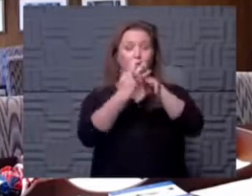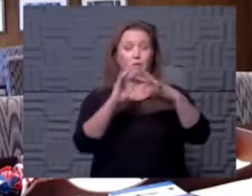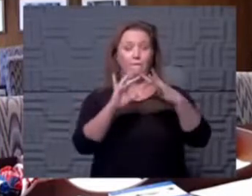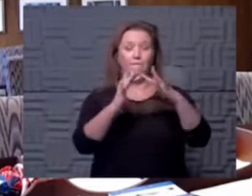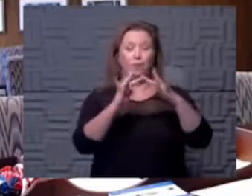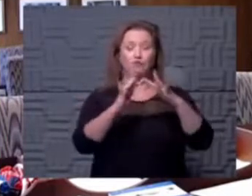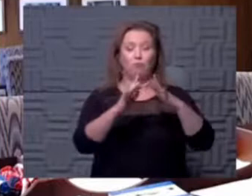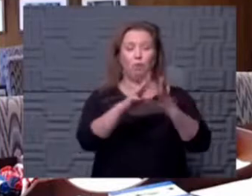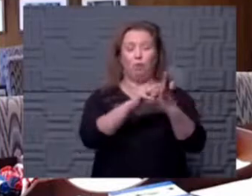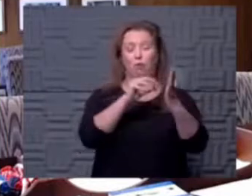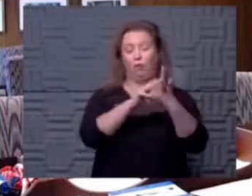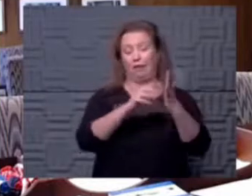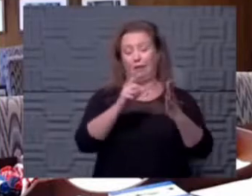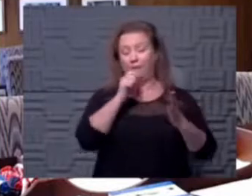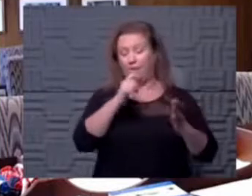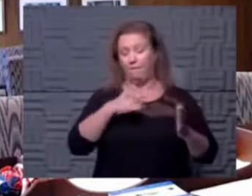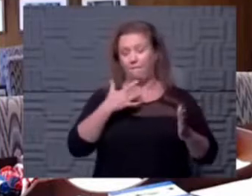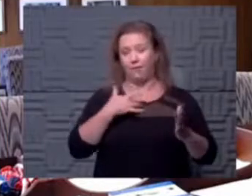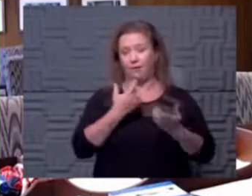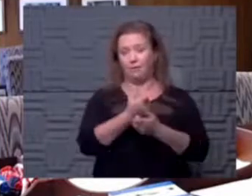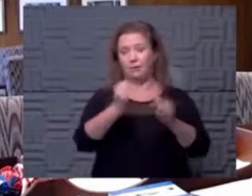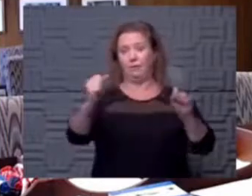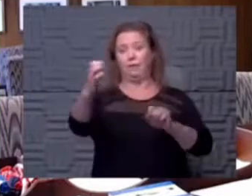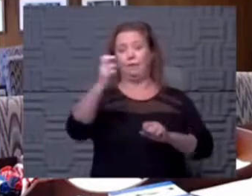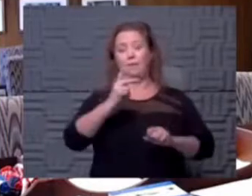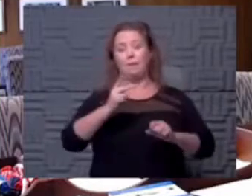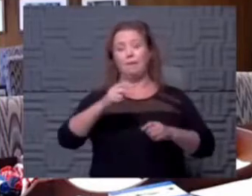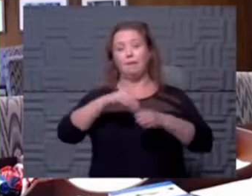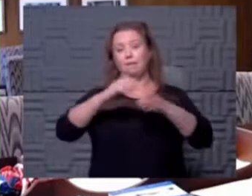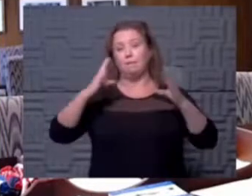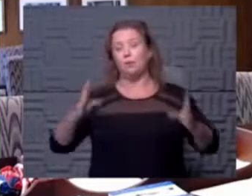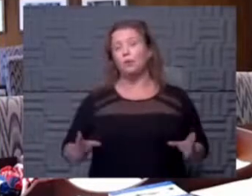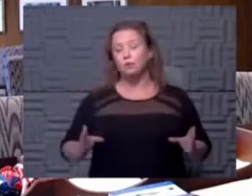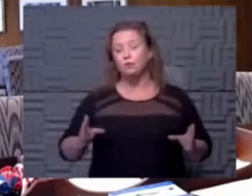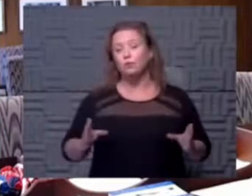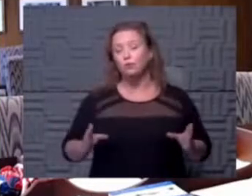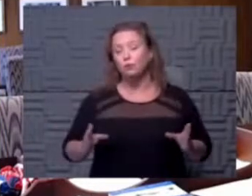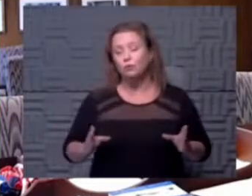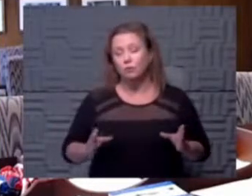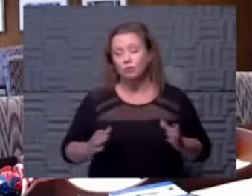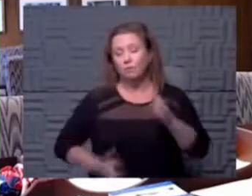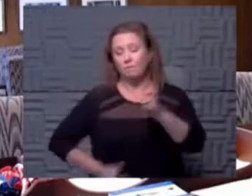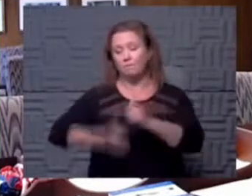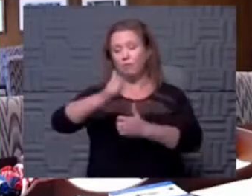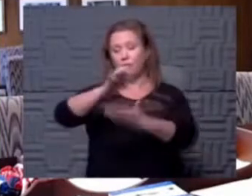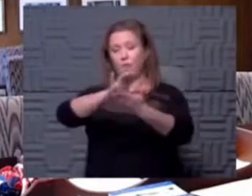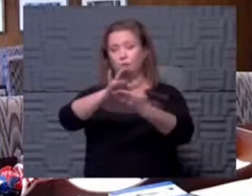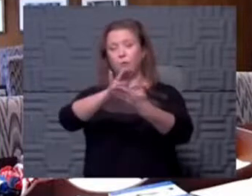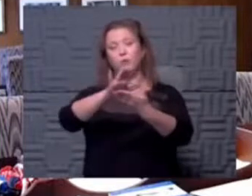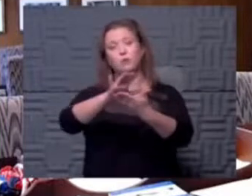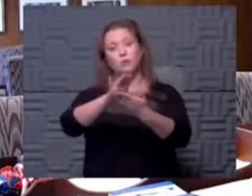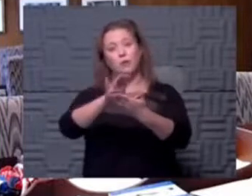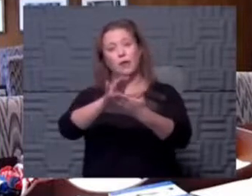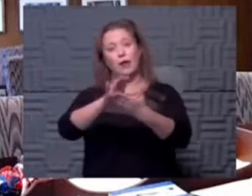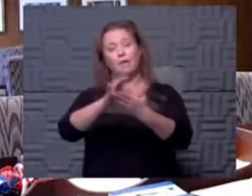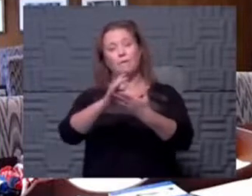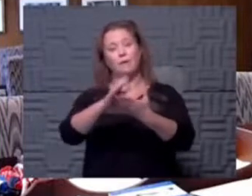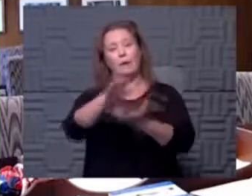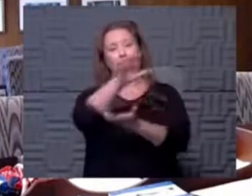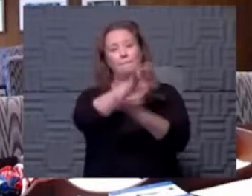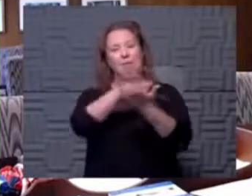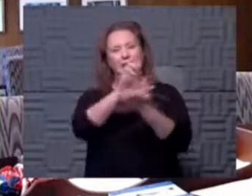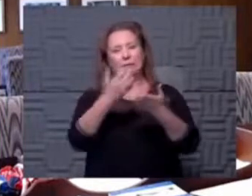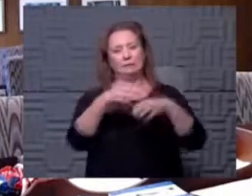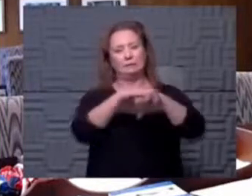of reasons may not feel safe to come in person. So I think most of our schools will have a hybrid of